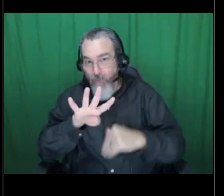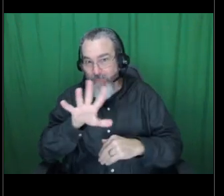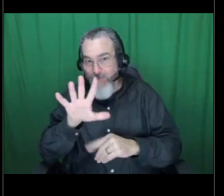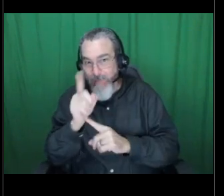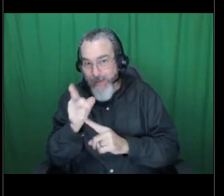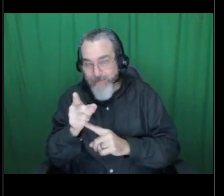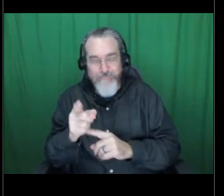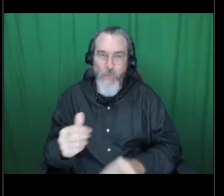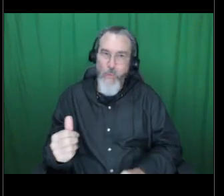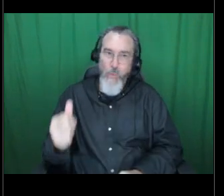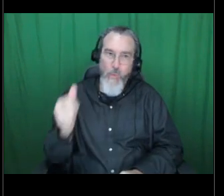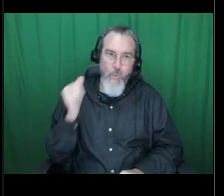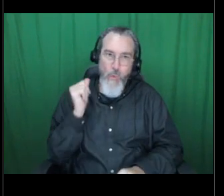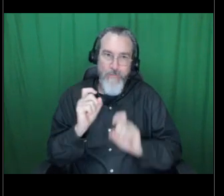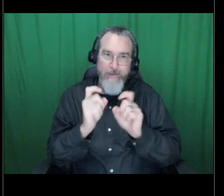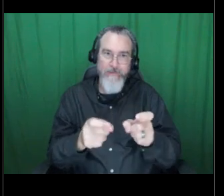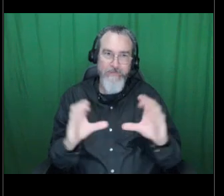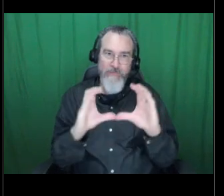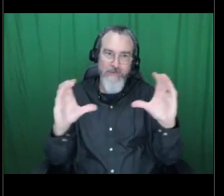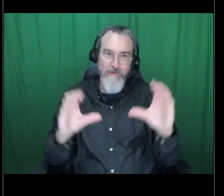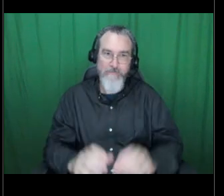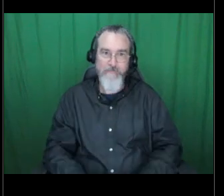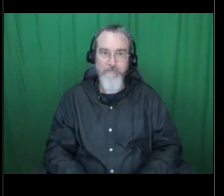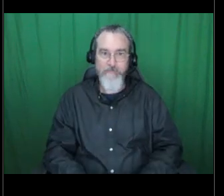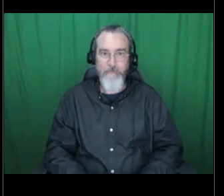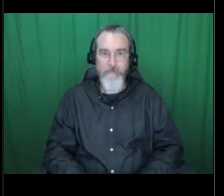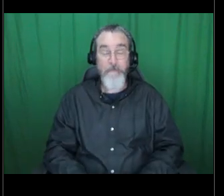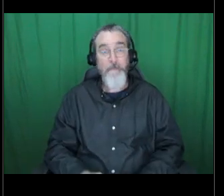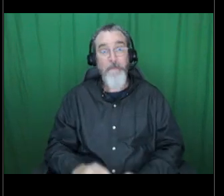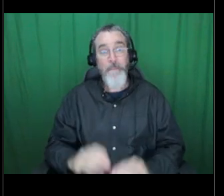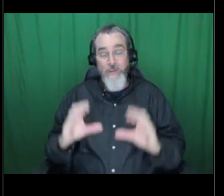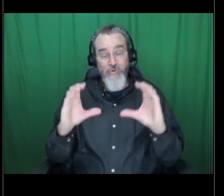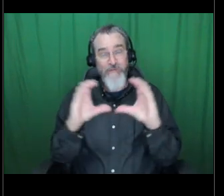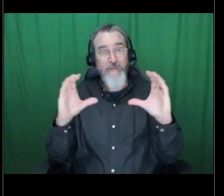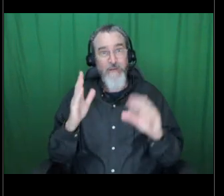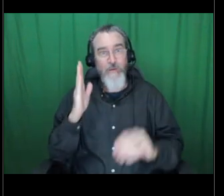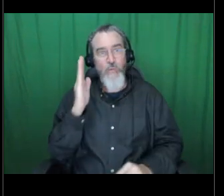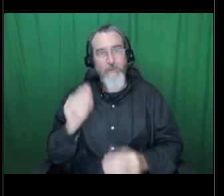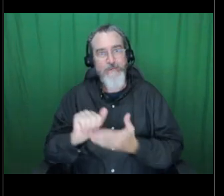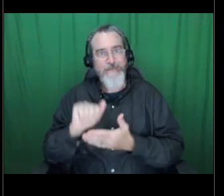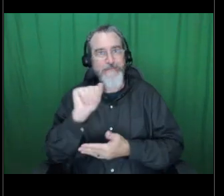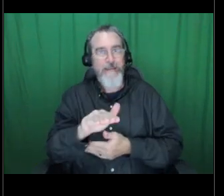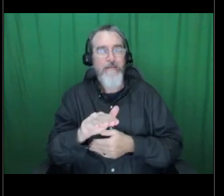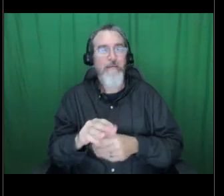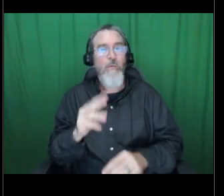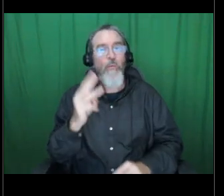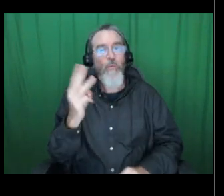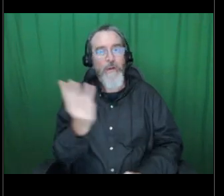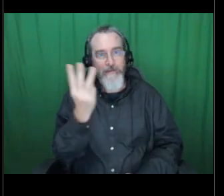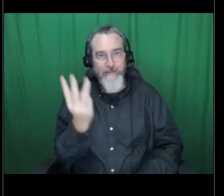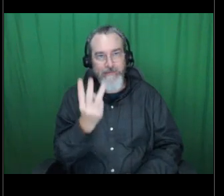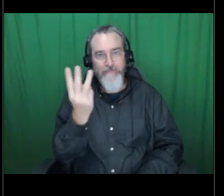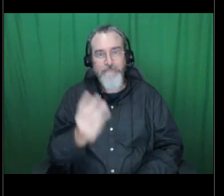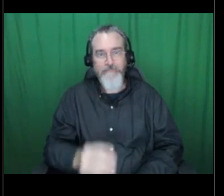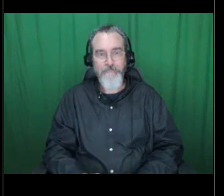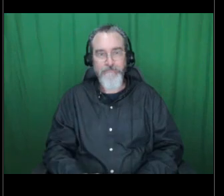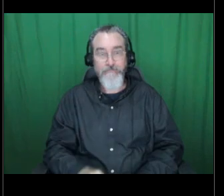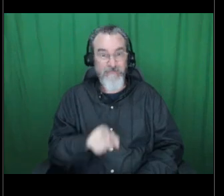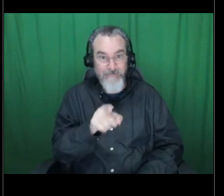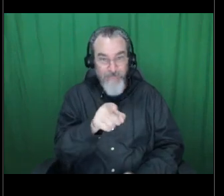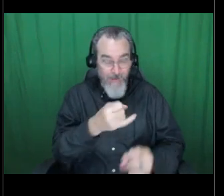an attendance certificate. The attendance certificate will be sent to you on Wednesday. If you take the final